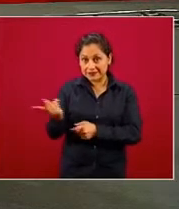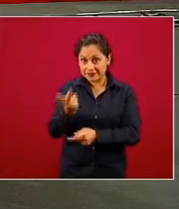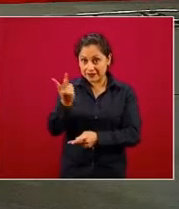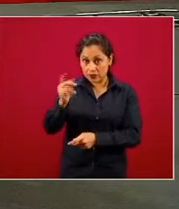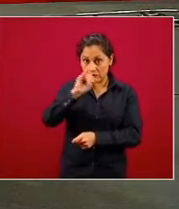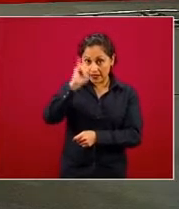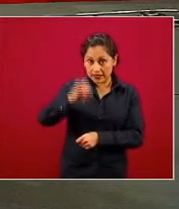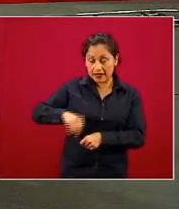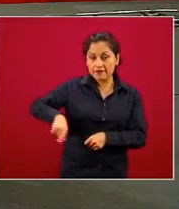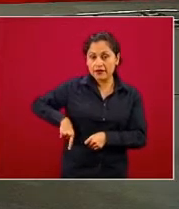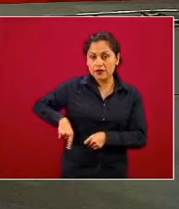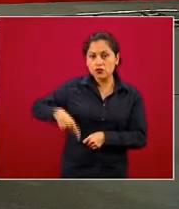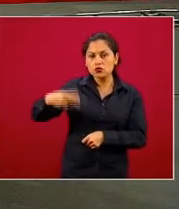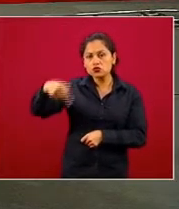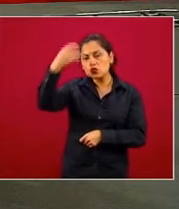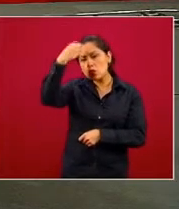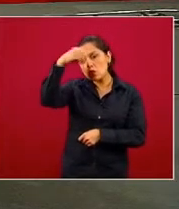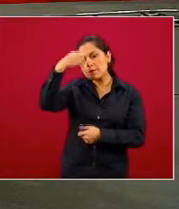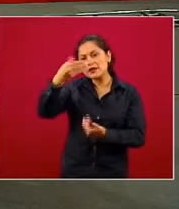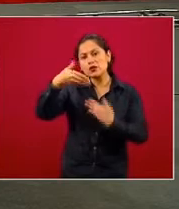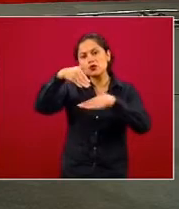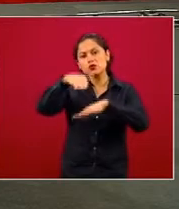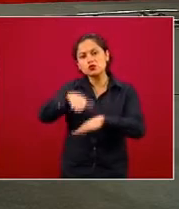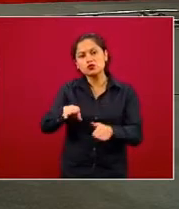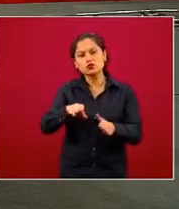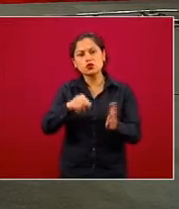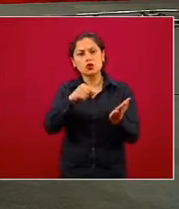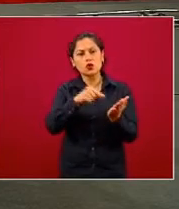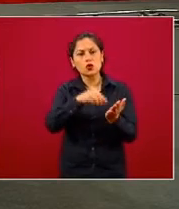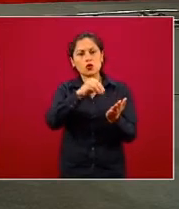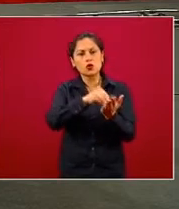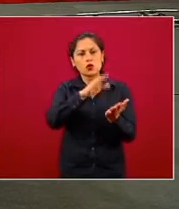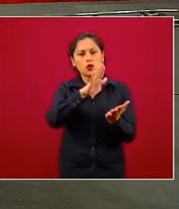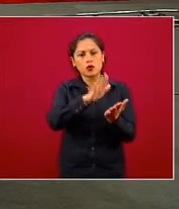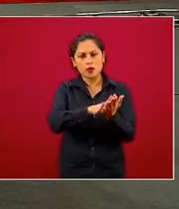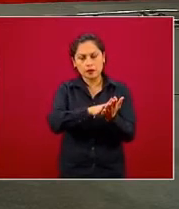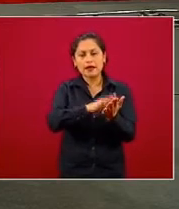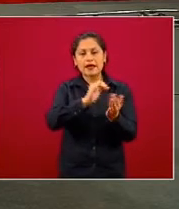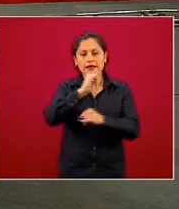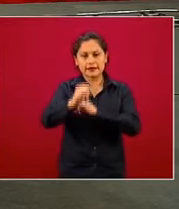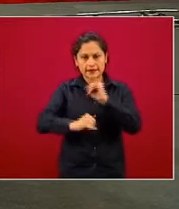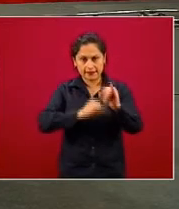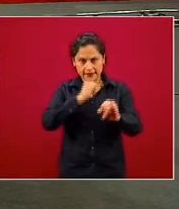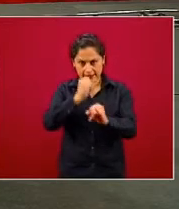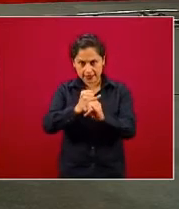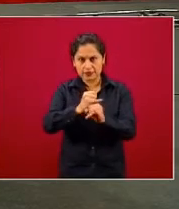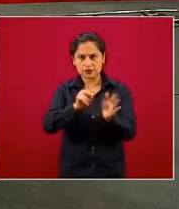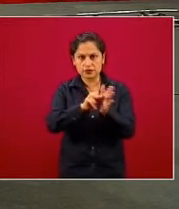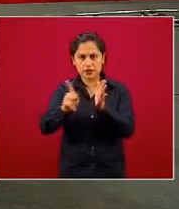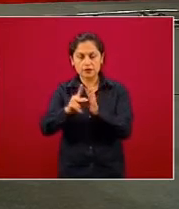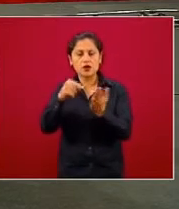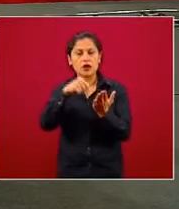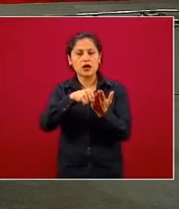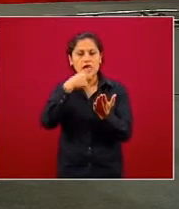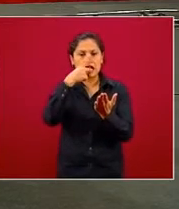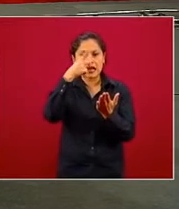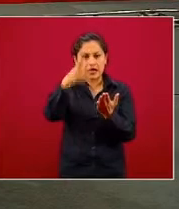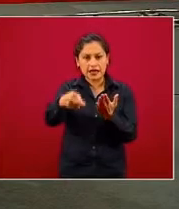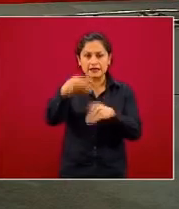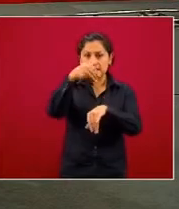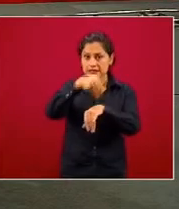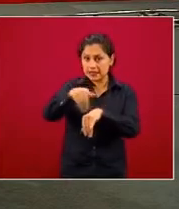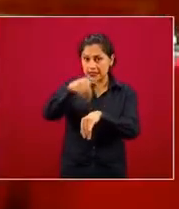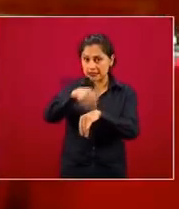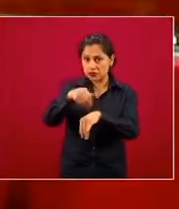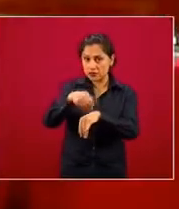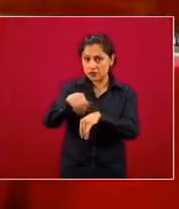your ¿Qué opinion opinión le on merece this en relación particular a este paper artículo que, that bueno, estos tres are artículos que published salen en la mañana pasada internationally mencionan una that discordancia show entre los datos